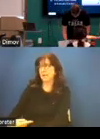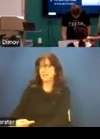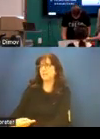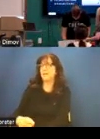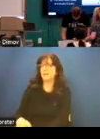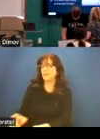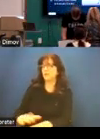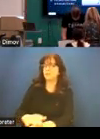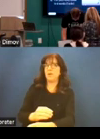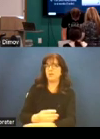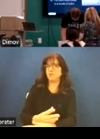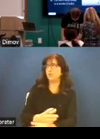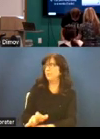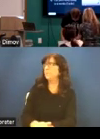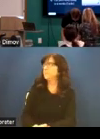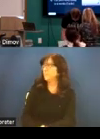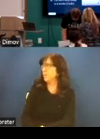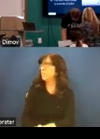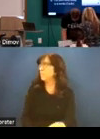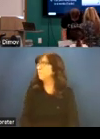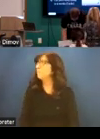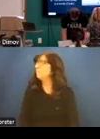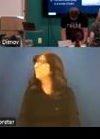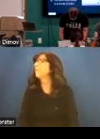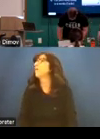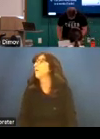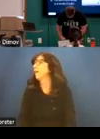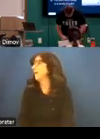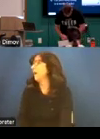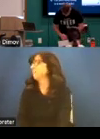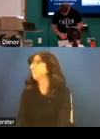Are you taking them all? Sure.